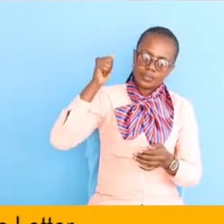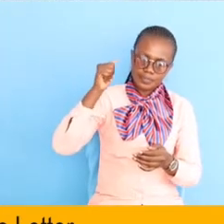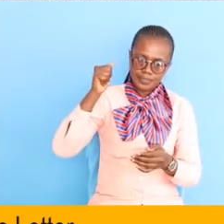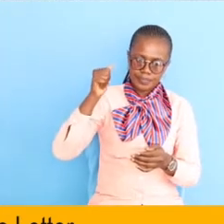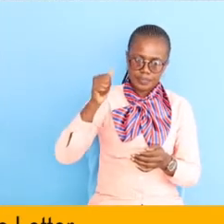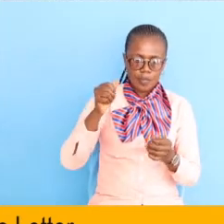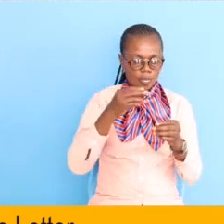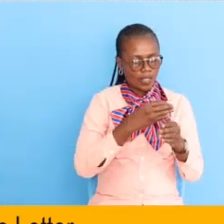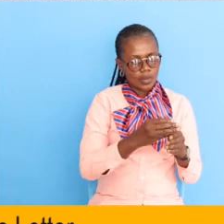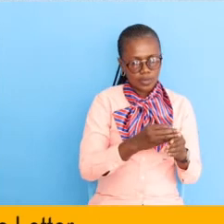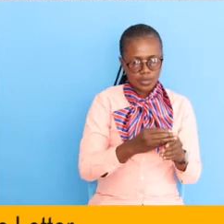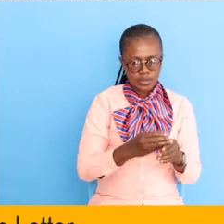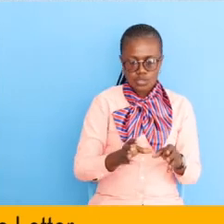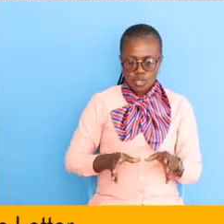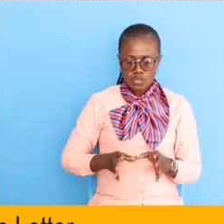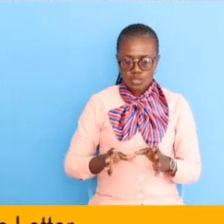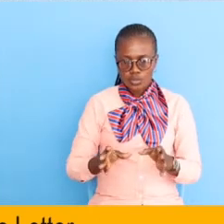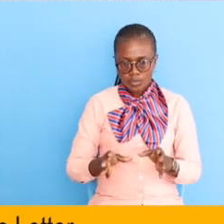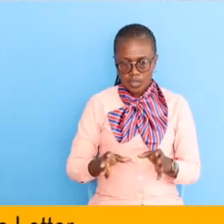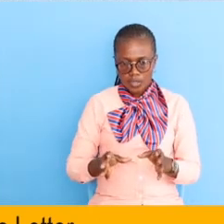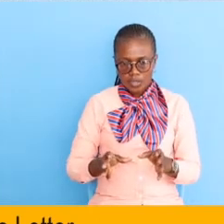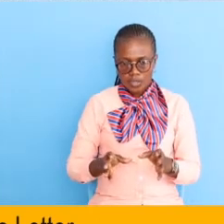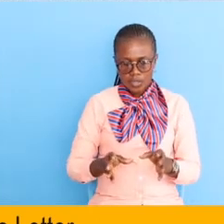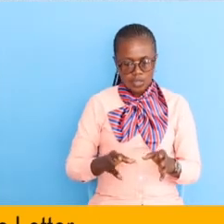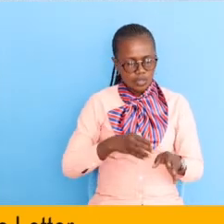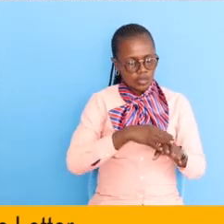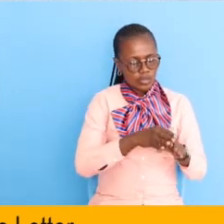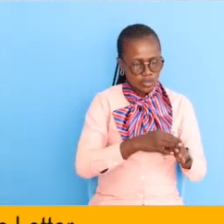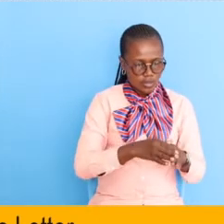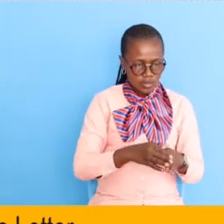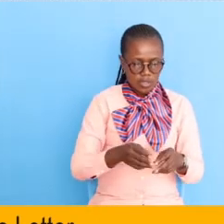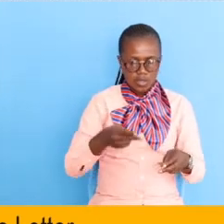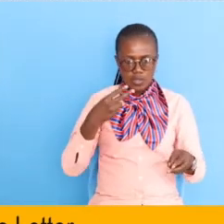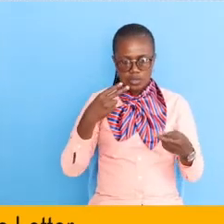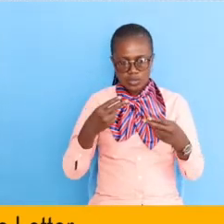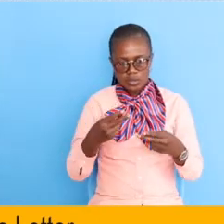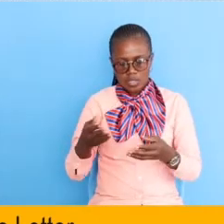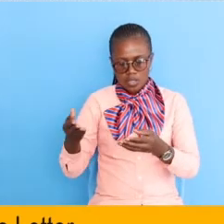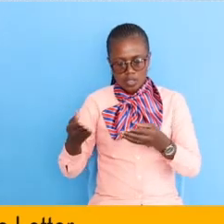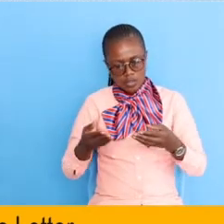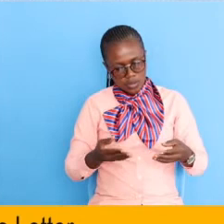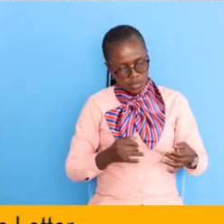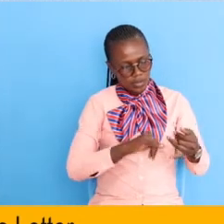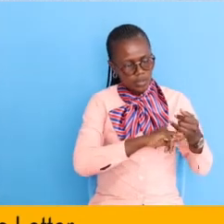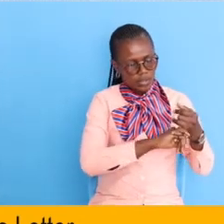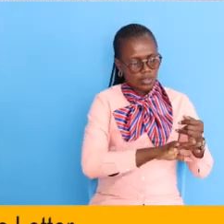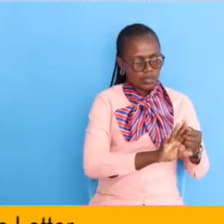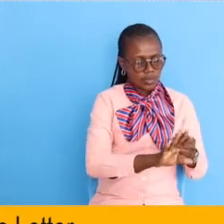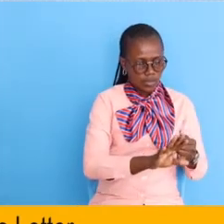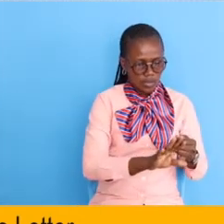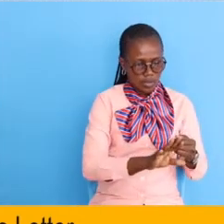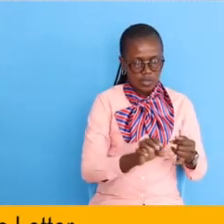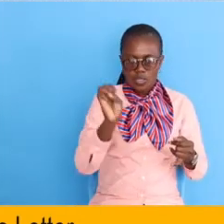room reservation in Serengeti Forest View Hotel. I humbly welcome you and your friends in Serengeti Forest View